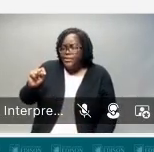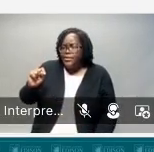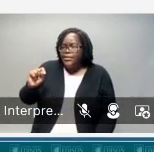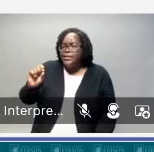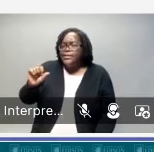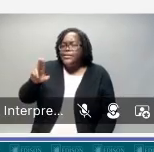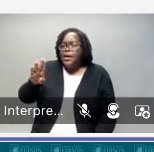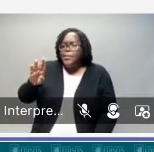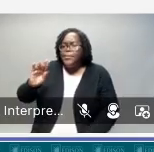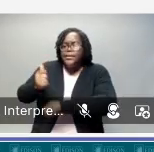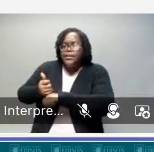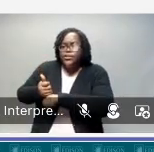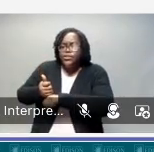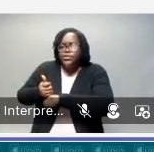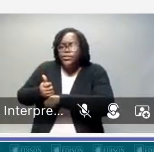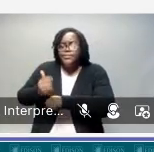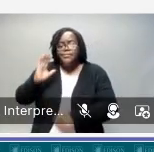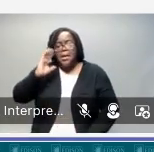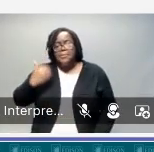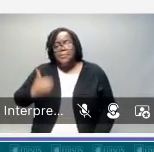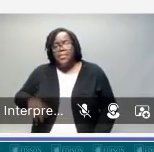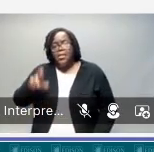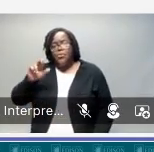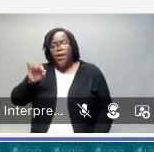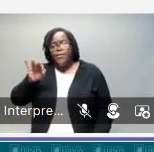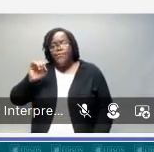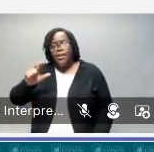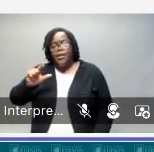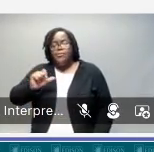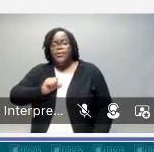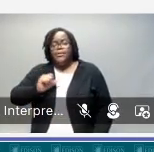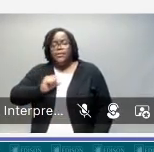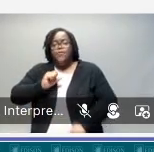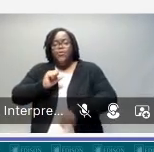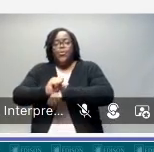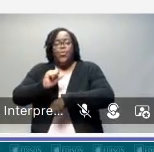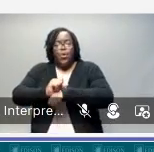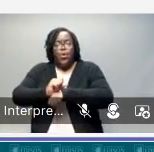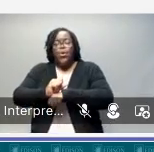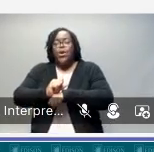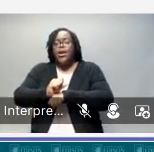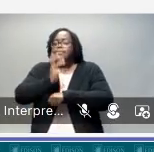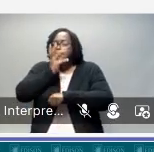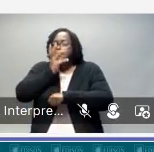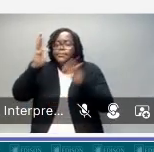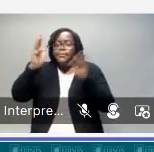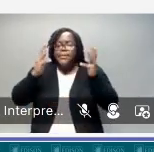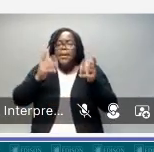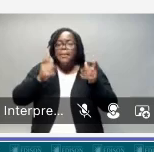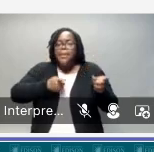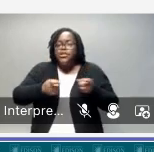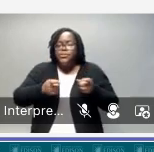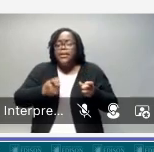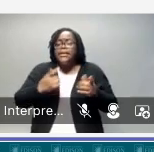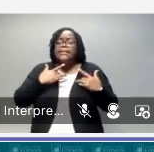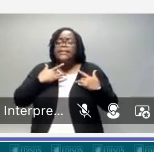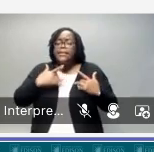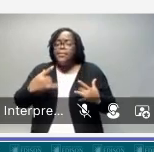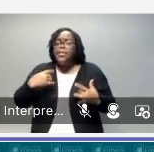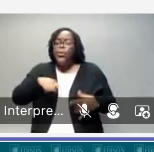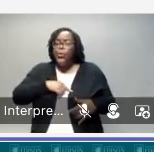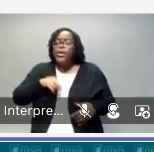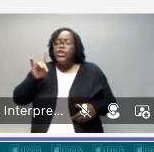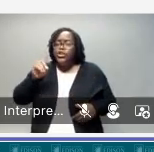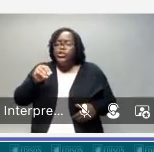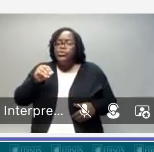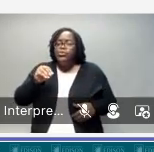Thank you for listening. Again, Rafael Lopez with Vegetation Management, Operations Manager here. And we typically do trim our